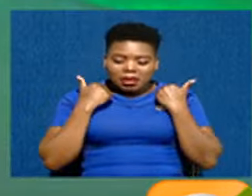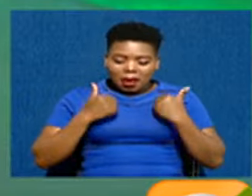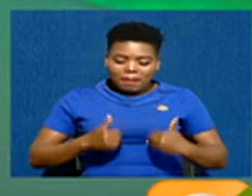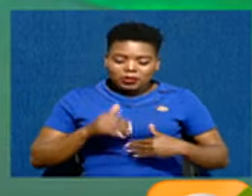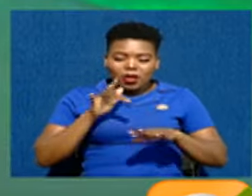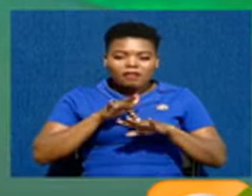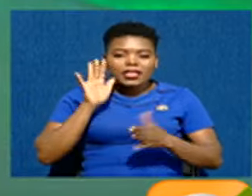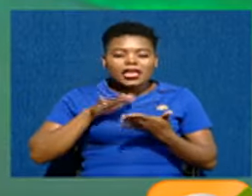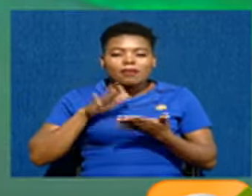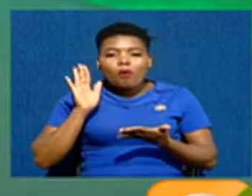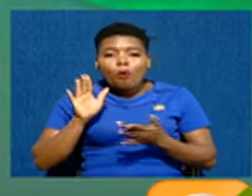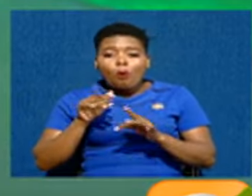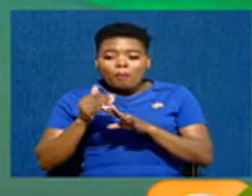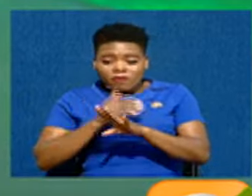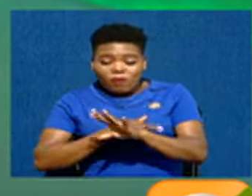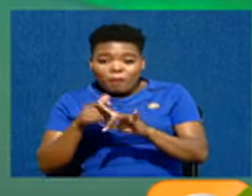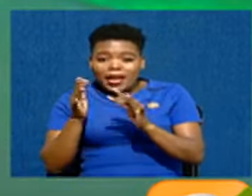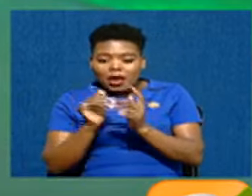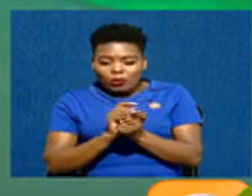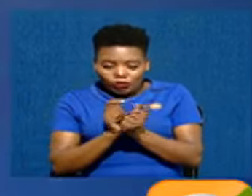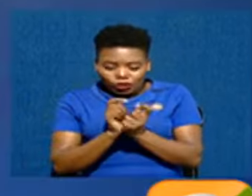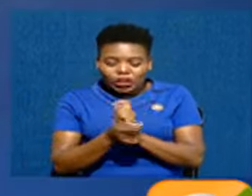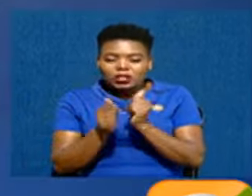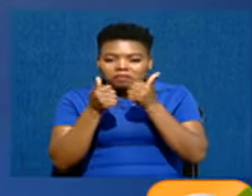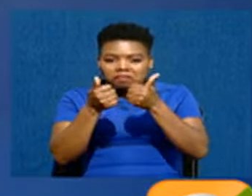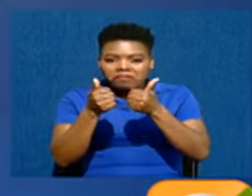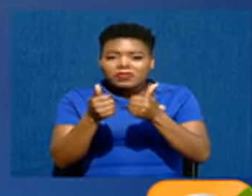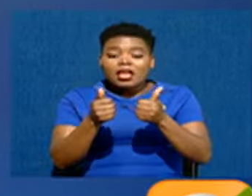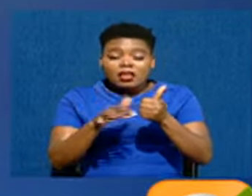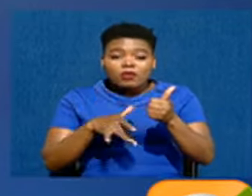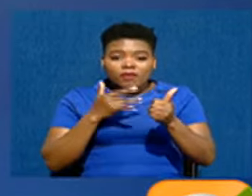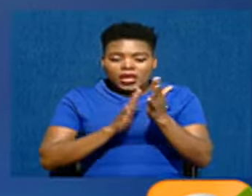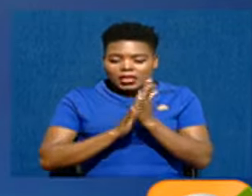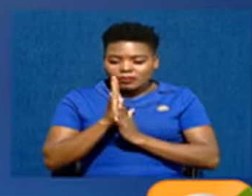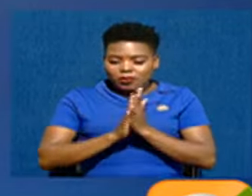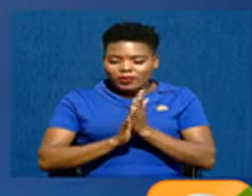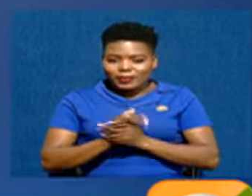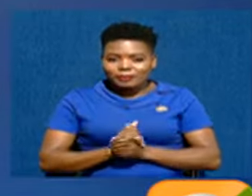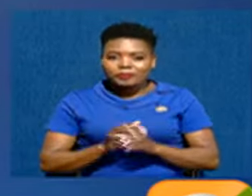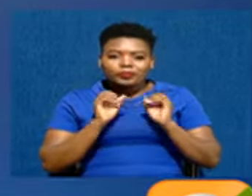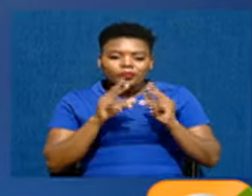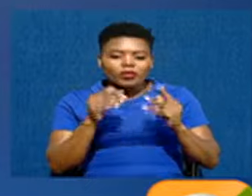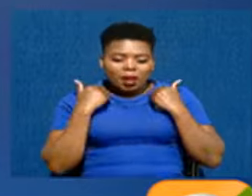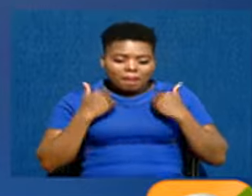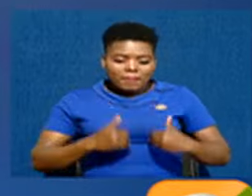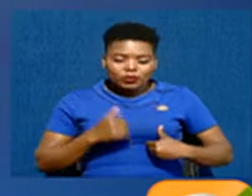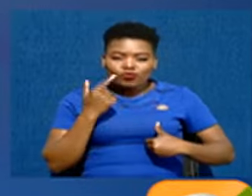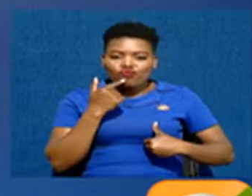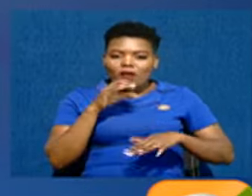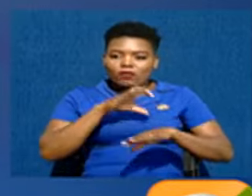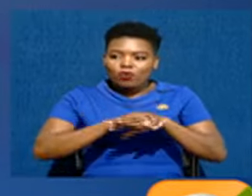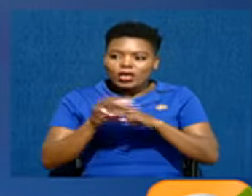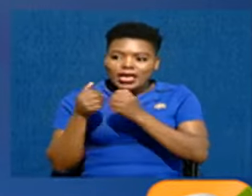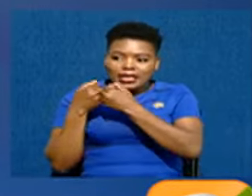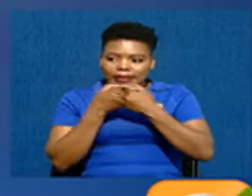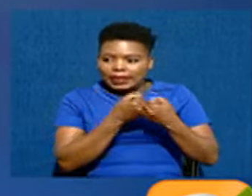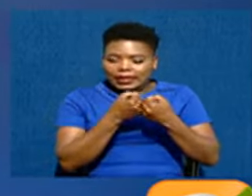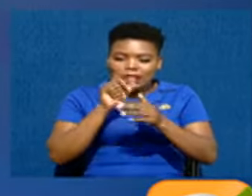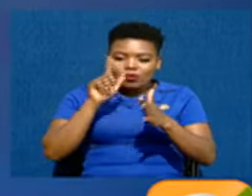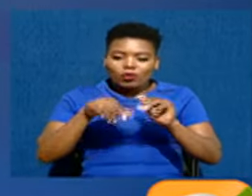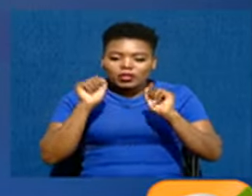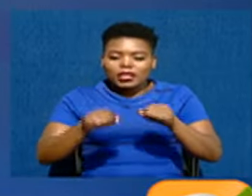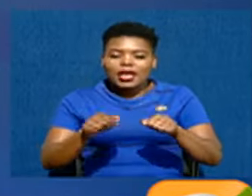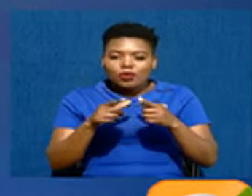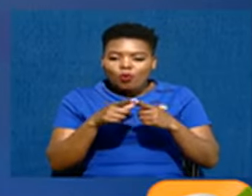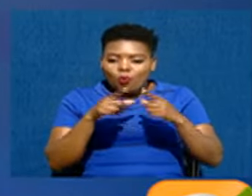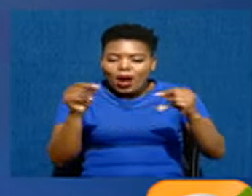been change. And yeah, there's a change. Yeah. That's truly inspiring, Naomi. So as someone who has faced these challenges, what would you tell somebody who is going through the